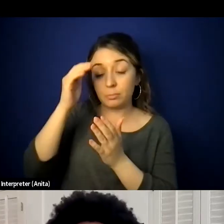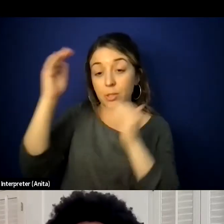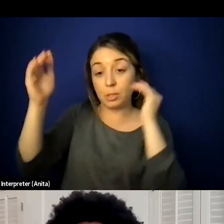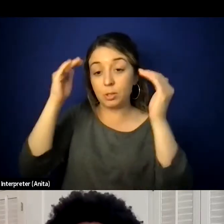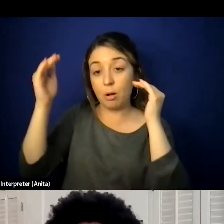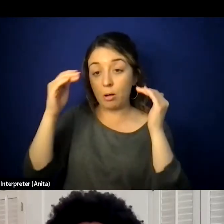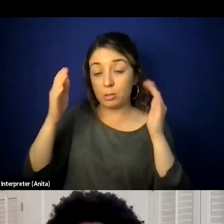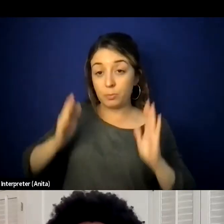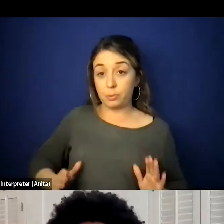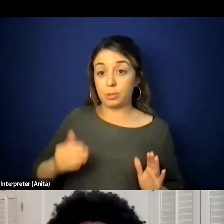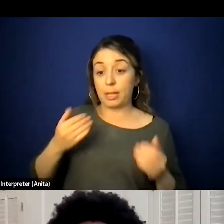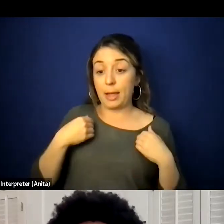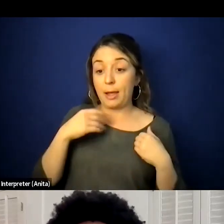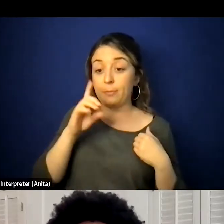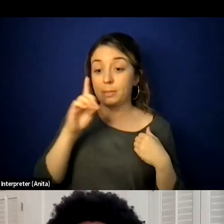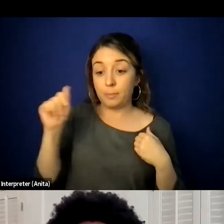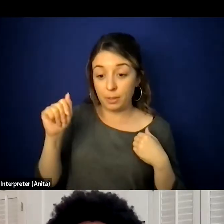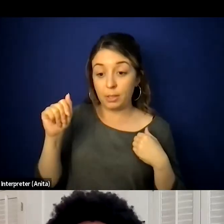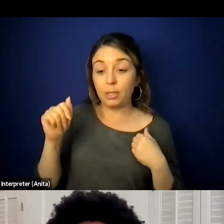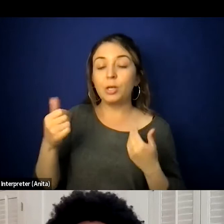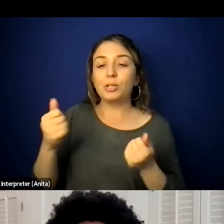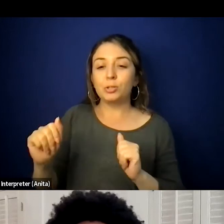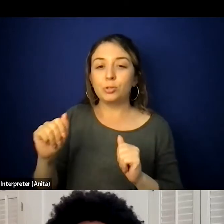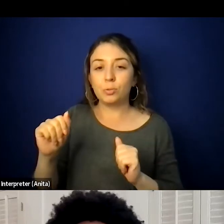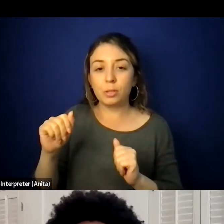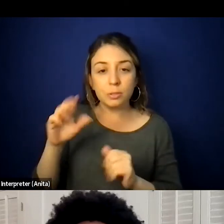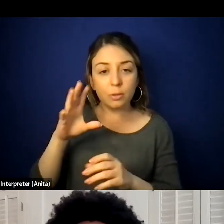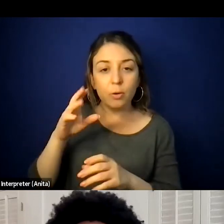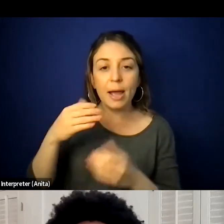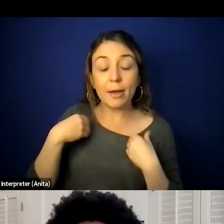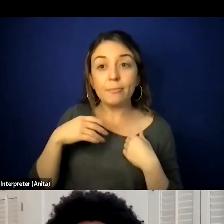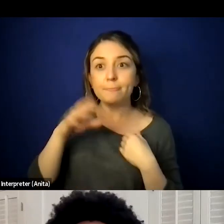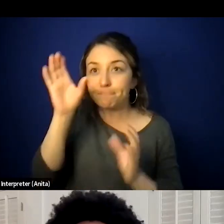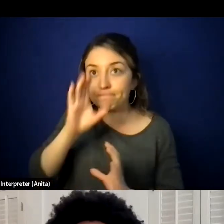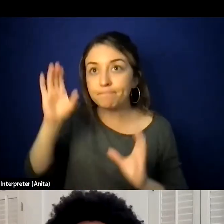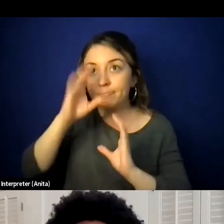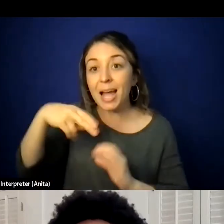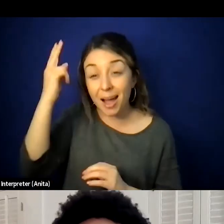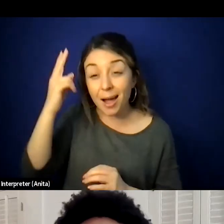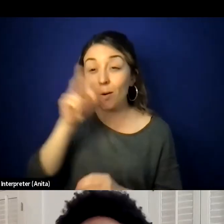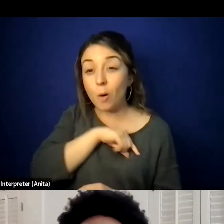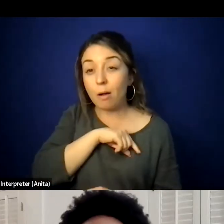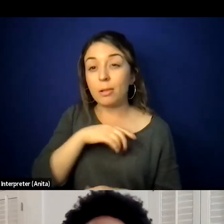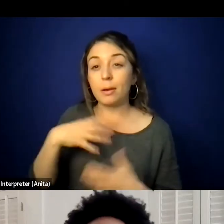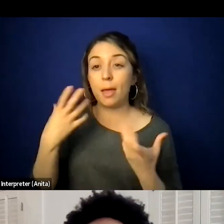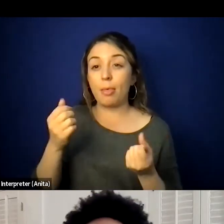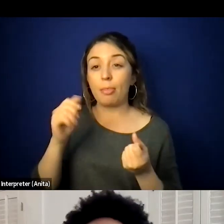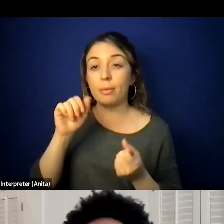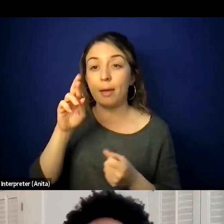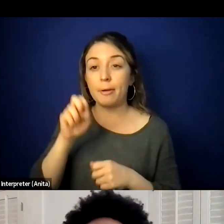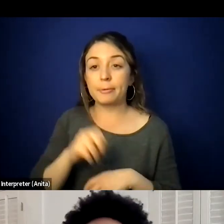disabilities achieve access to high quality healthcare. Ultimately, the foundation